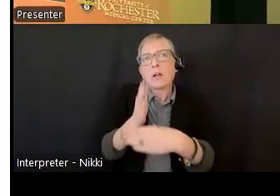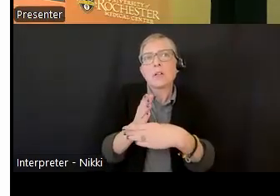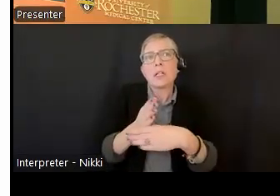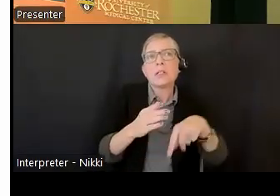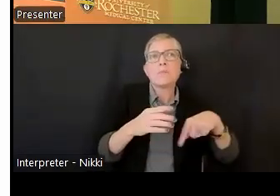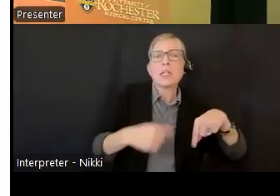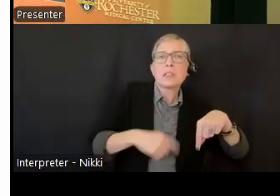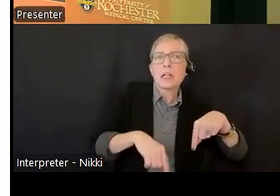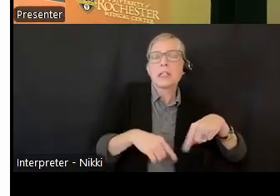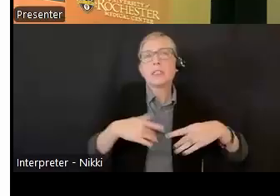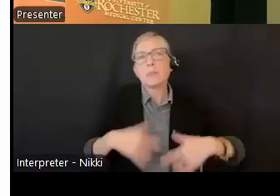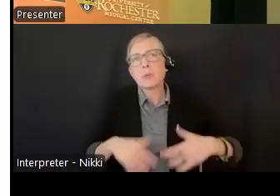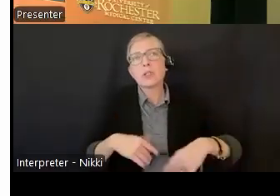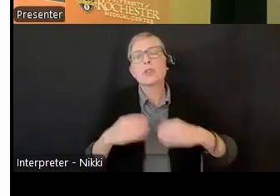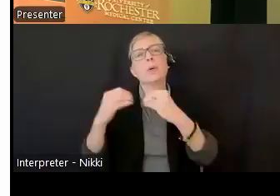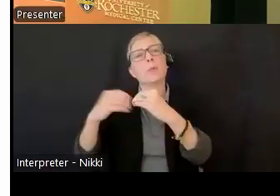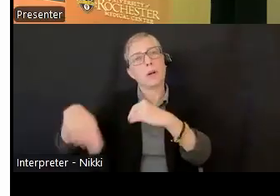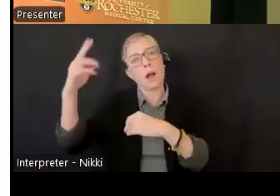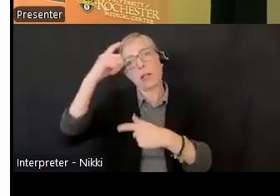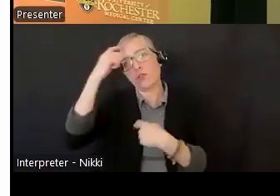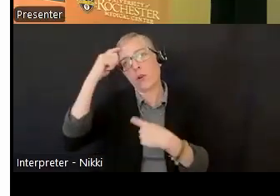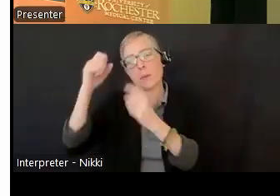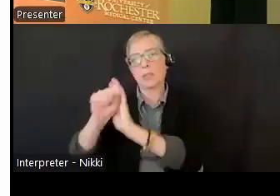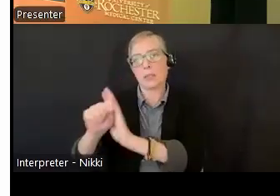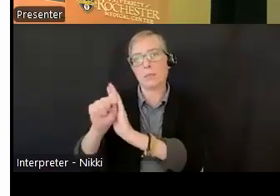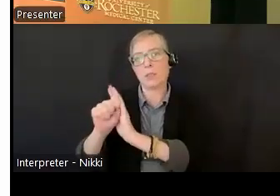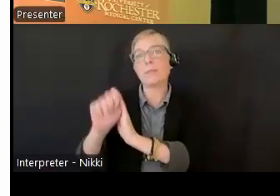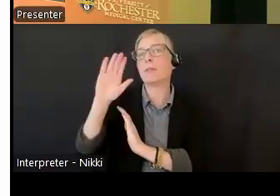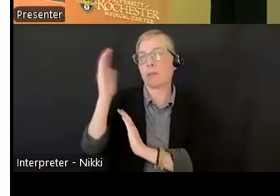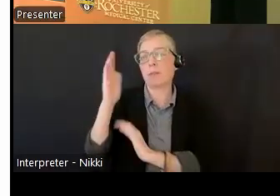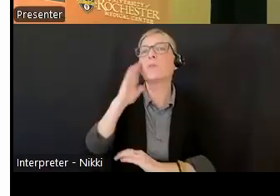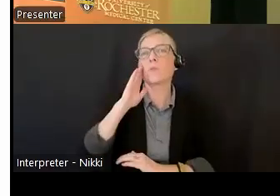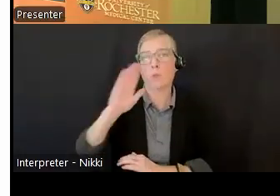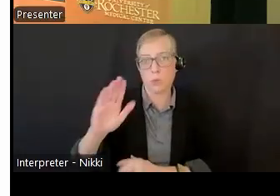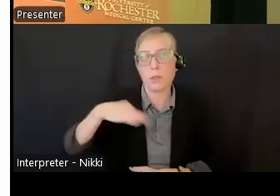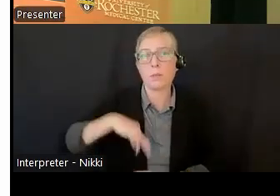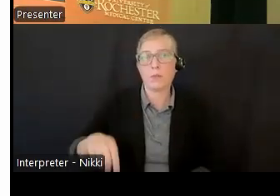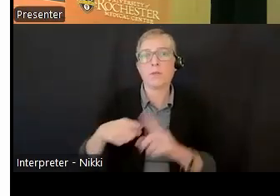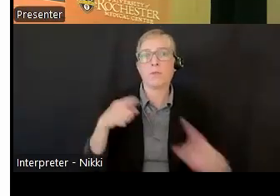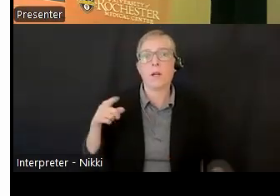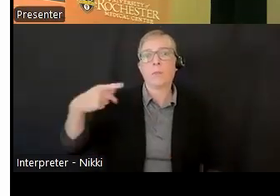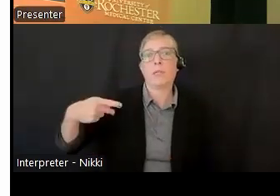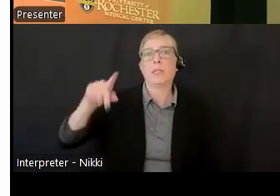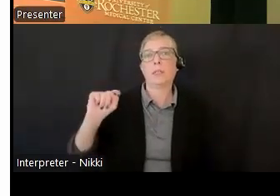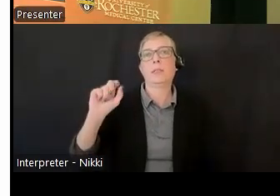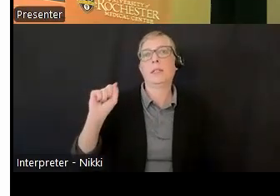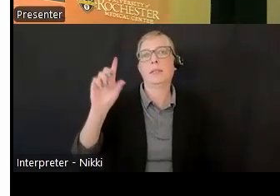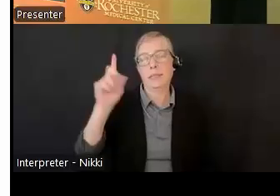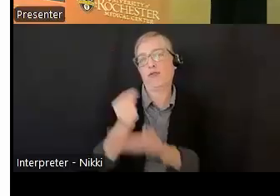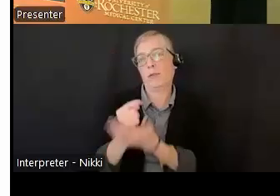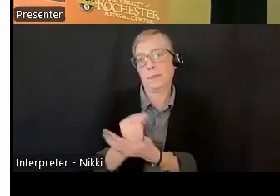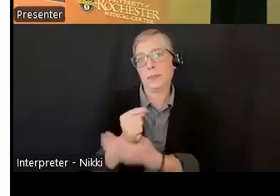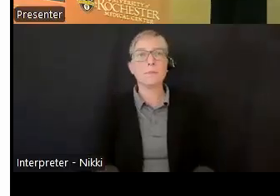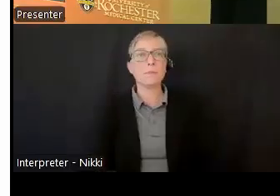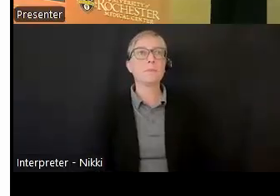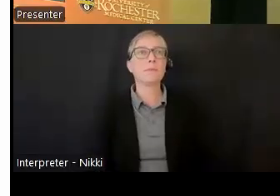trauma symptoms, indicating that they would benefit from PTSD treatment. And then additionally, within the